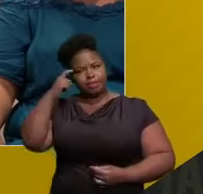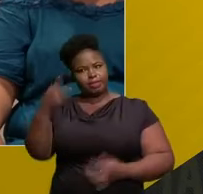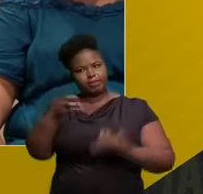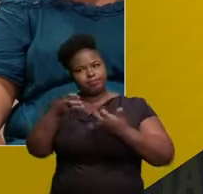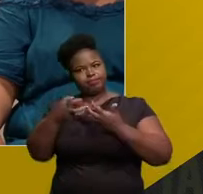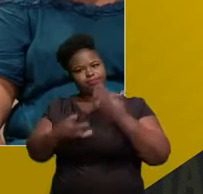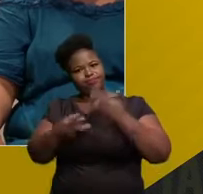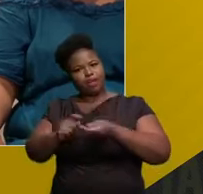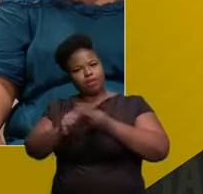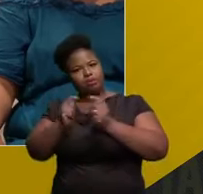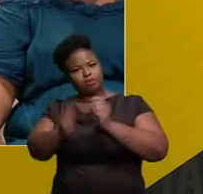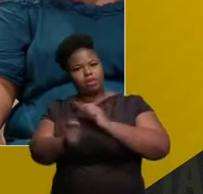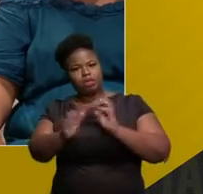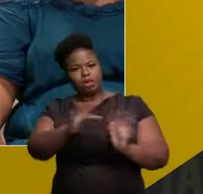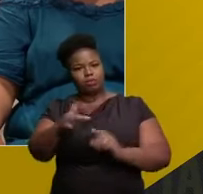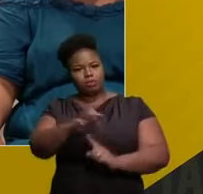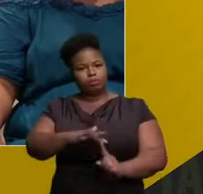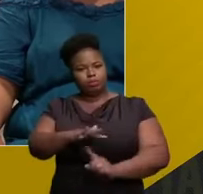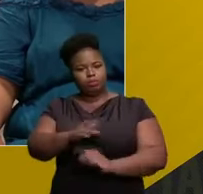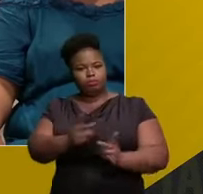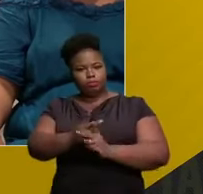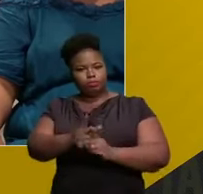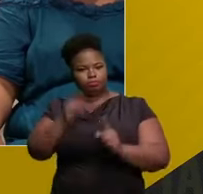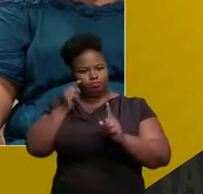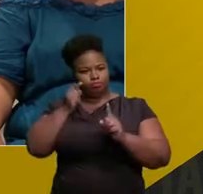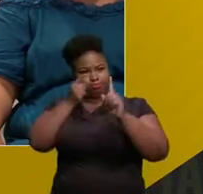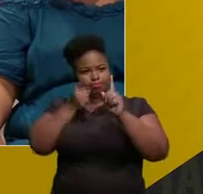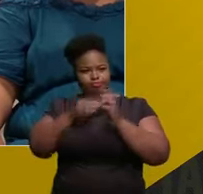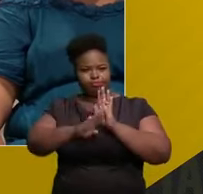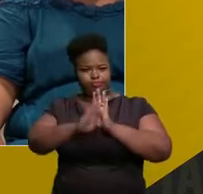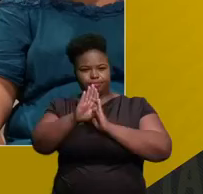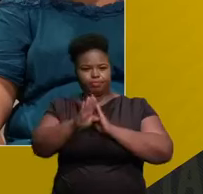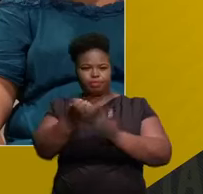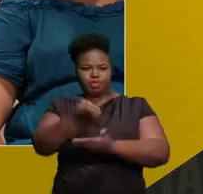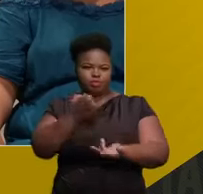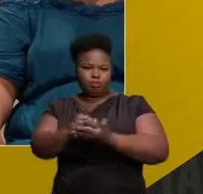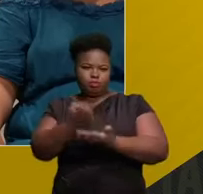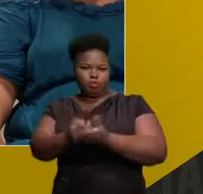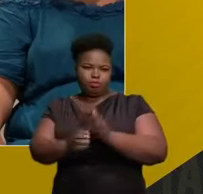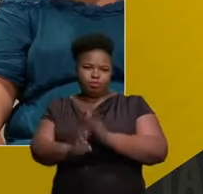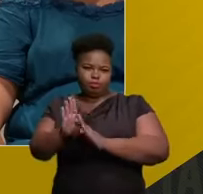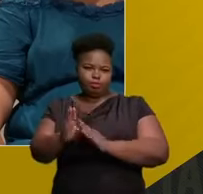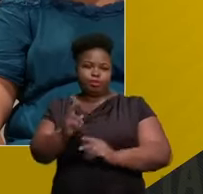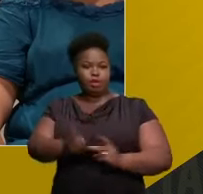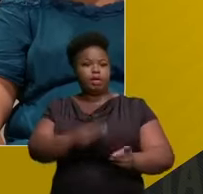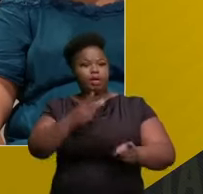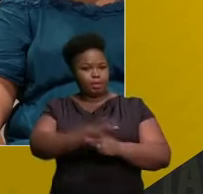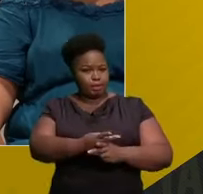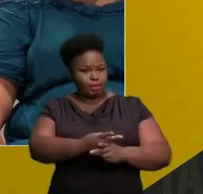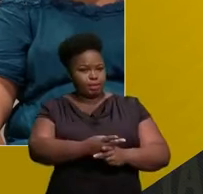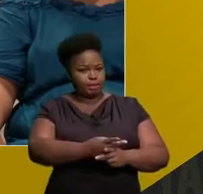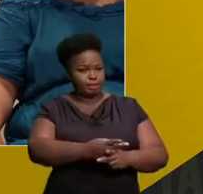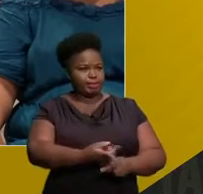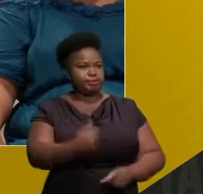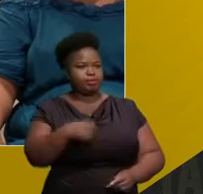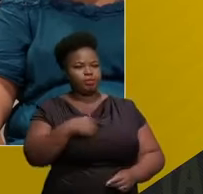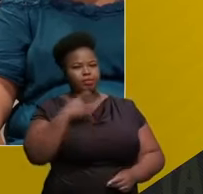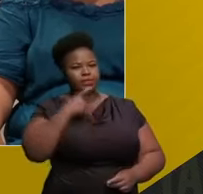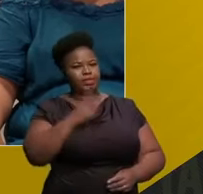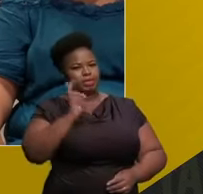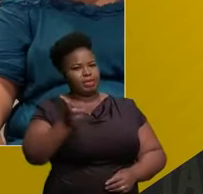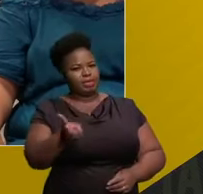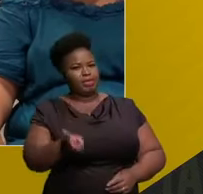a situation particularly mayelana nokwenza mayelana nezinto zomnotho na futhi ngifuna nje